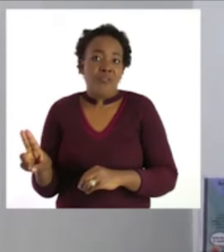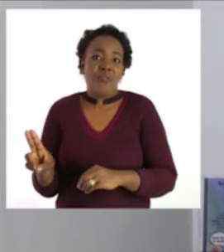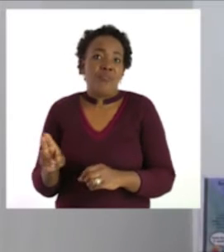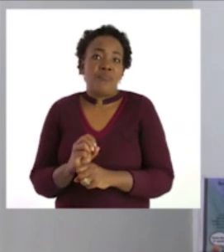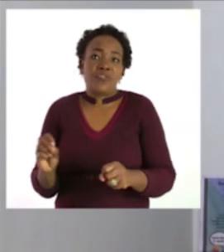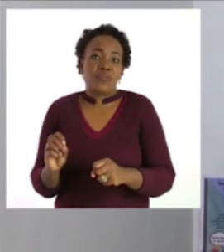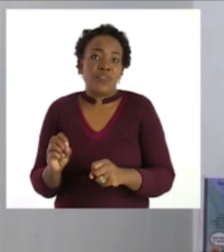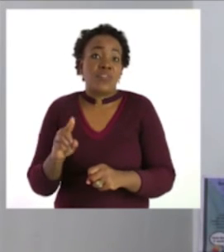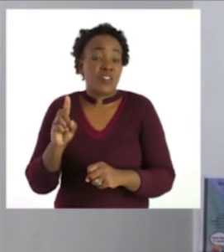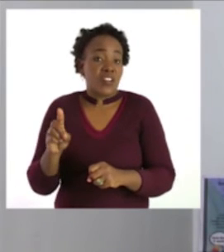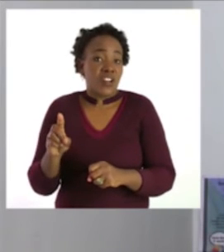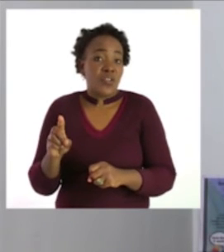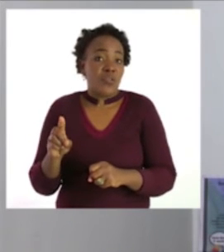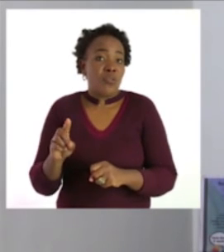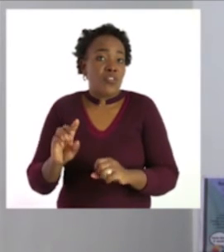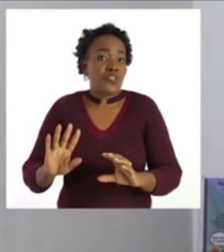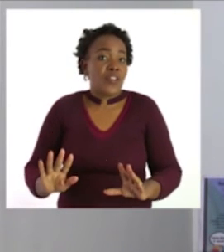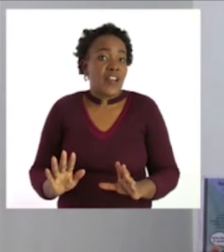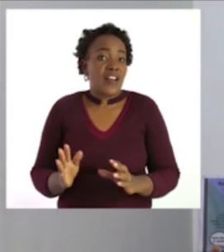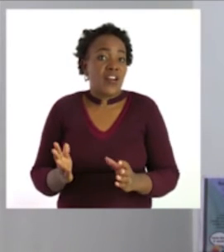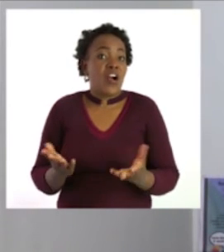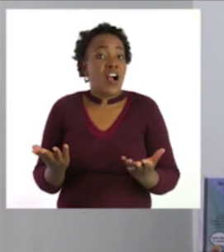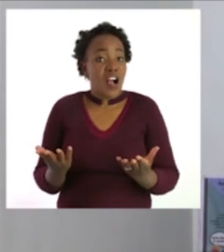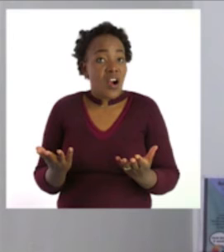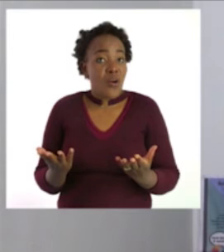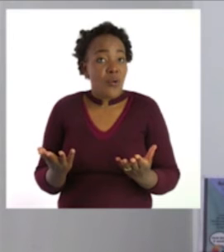you write how